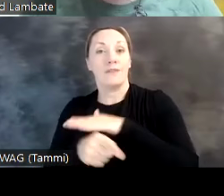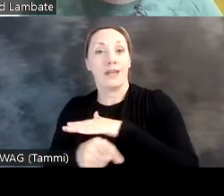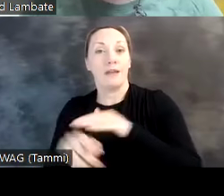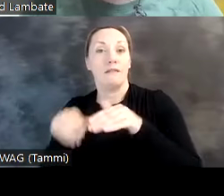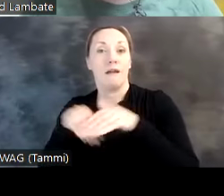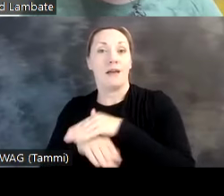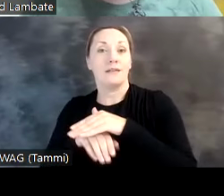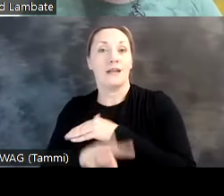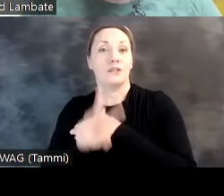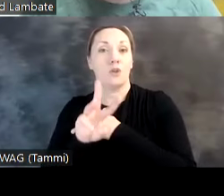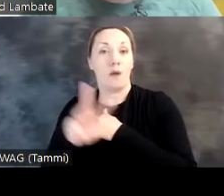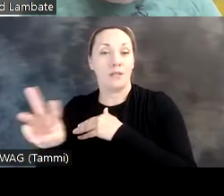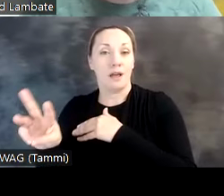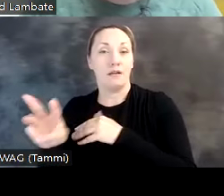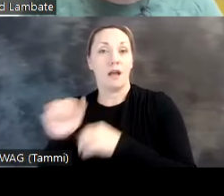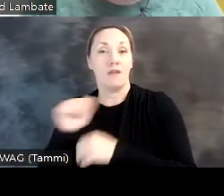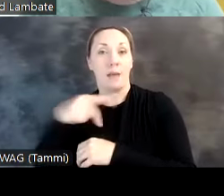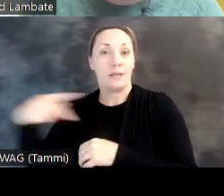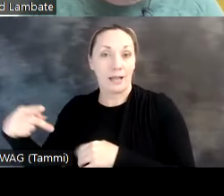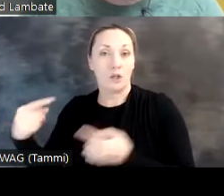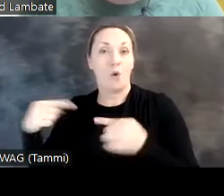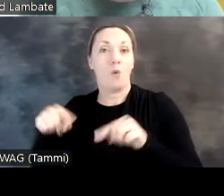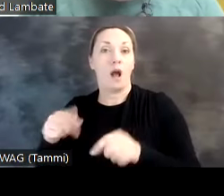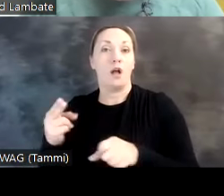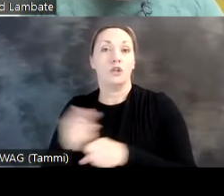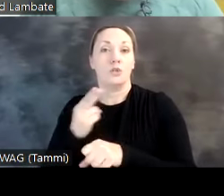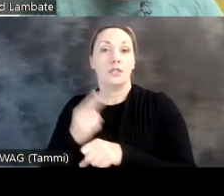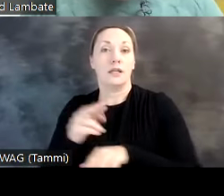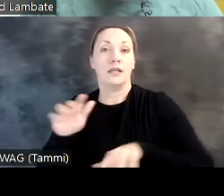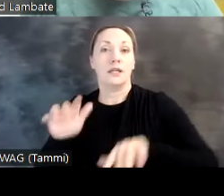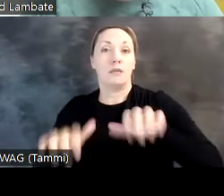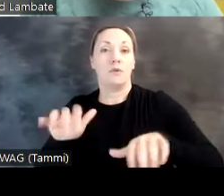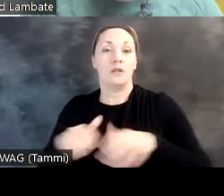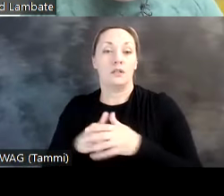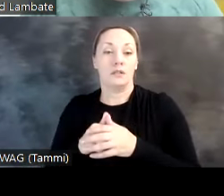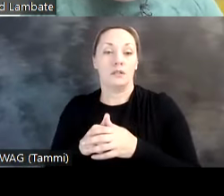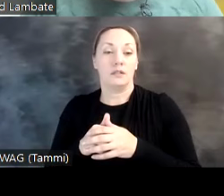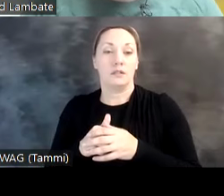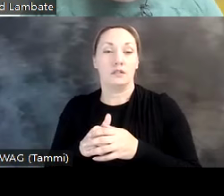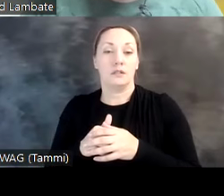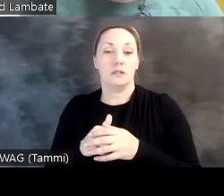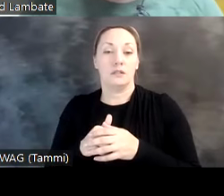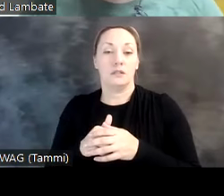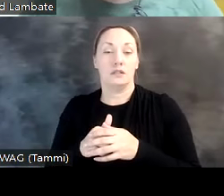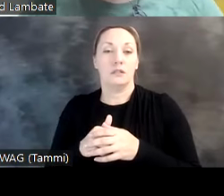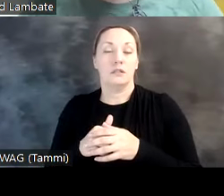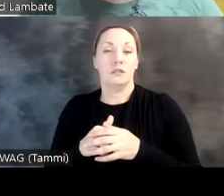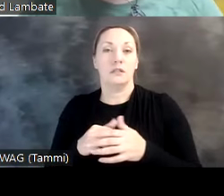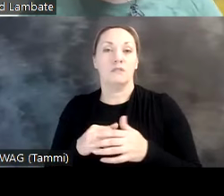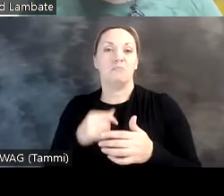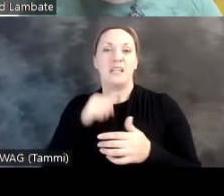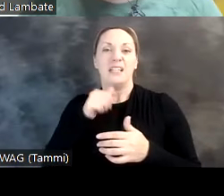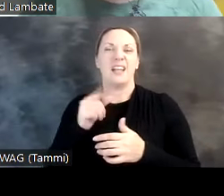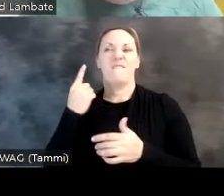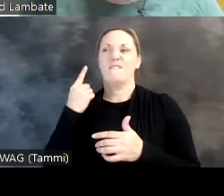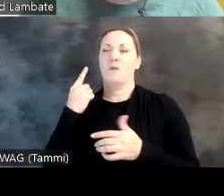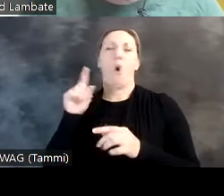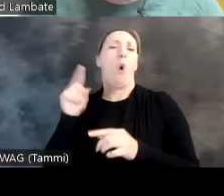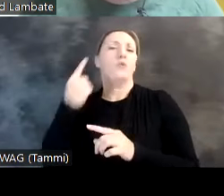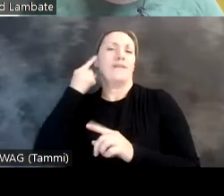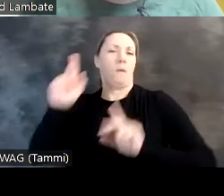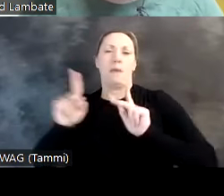or applications while using a keyboard alone. So this is not only true for people with